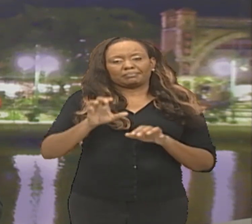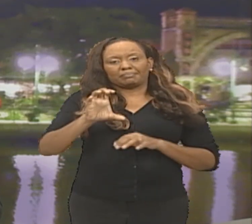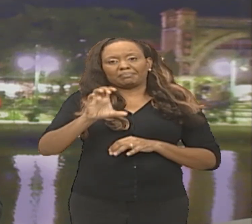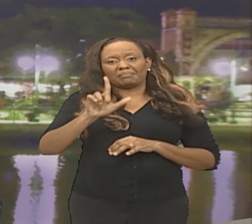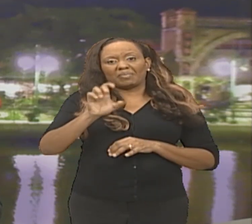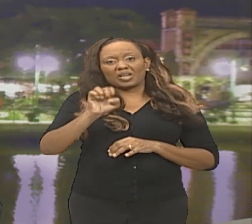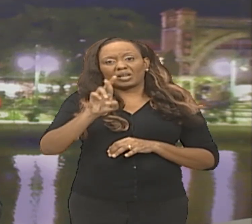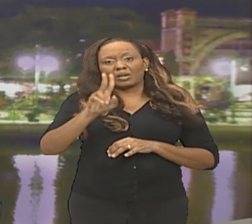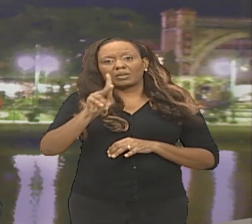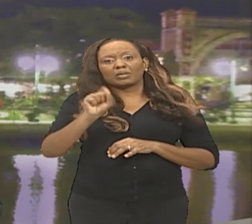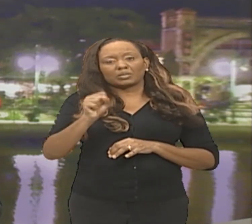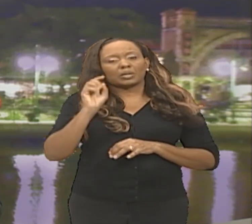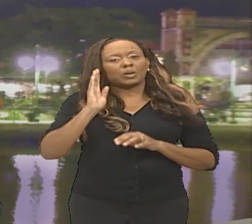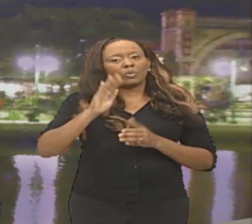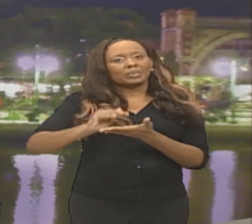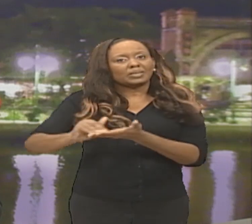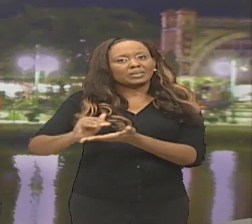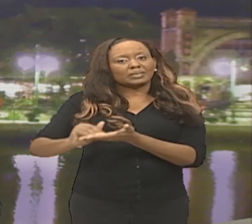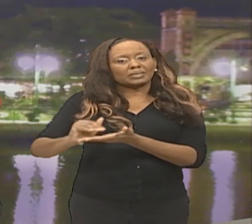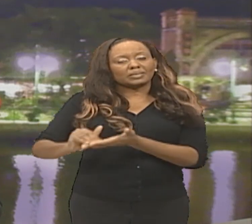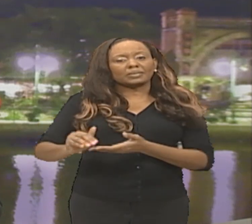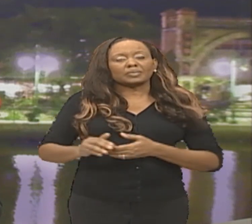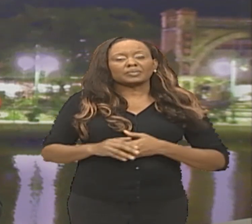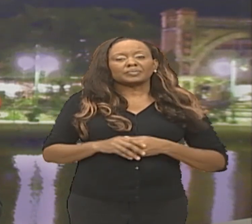to be sent home.